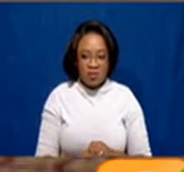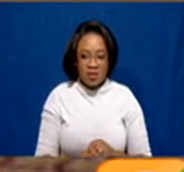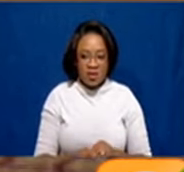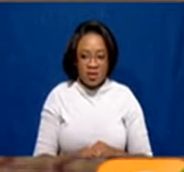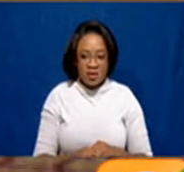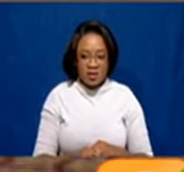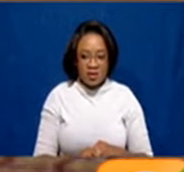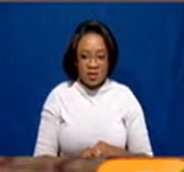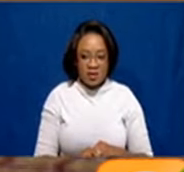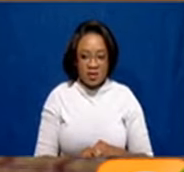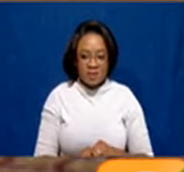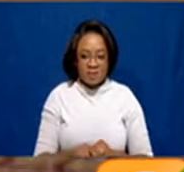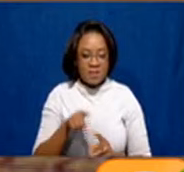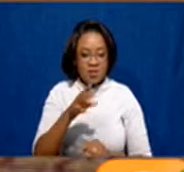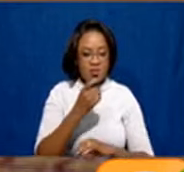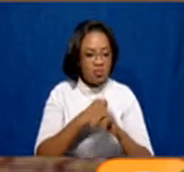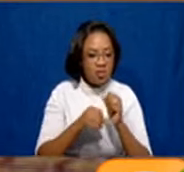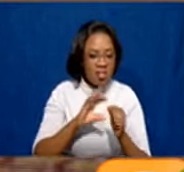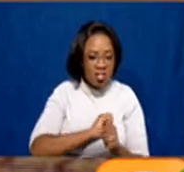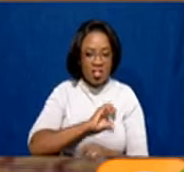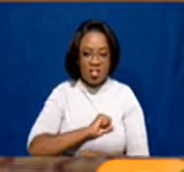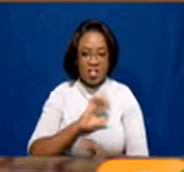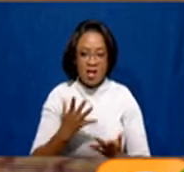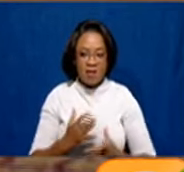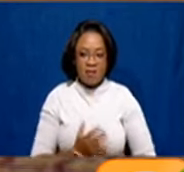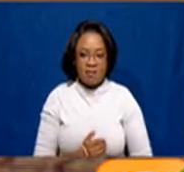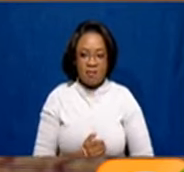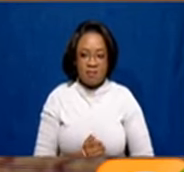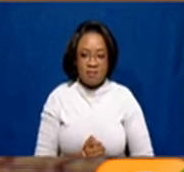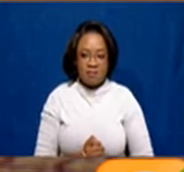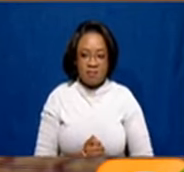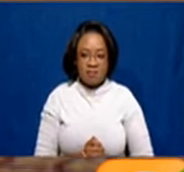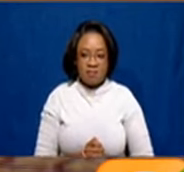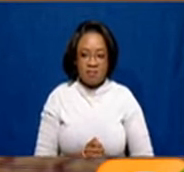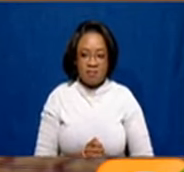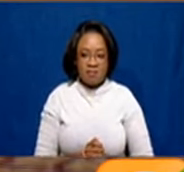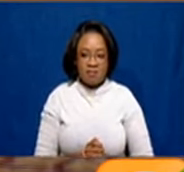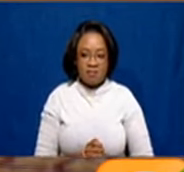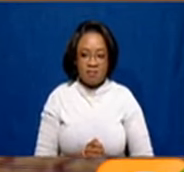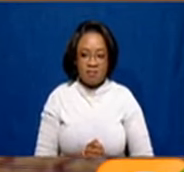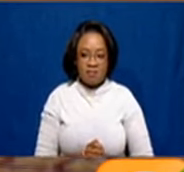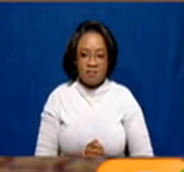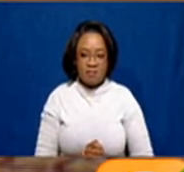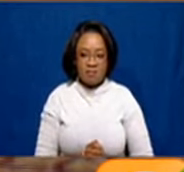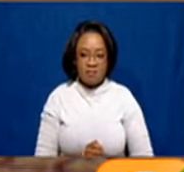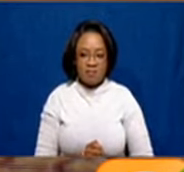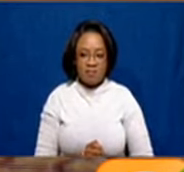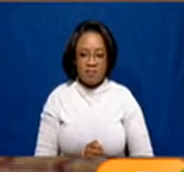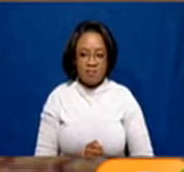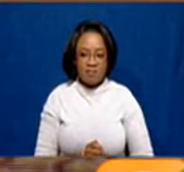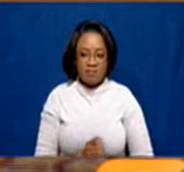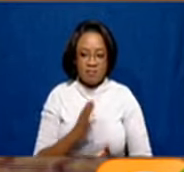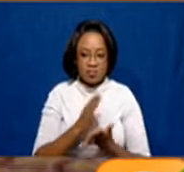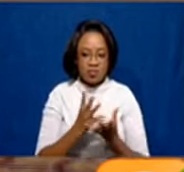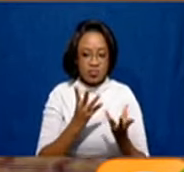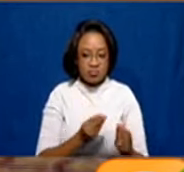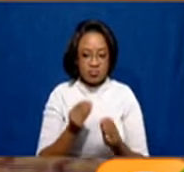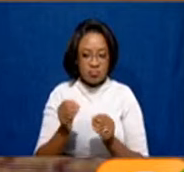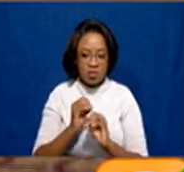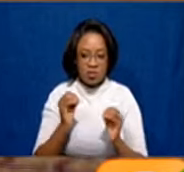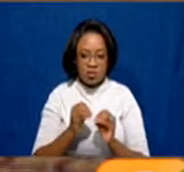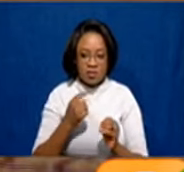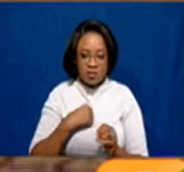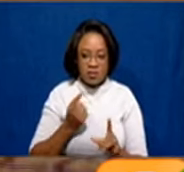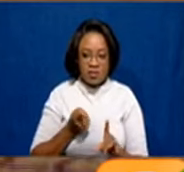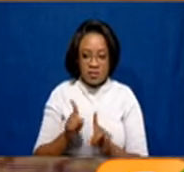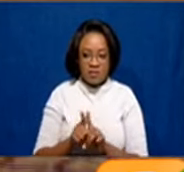family. Yes. How did you navigate that? Yeah, it hasn't been easy for me and my siblings. We're a